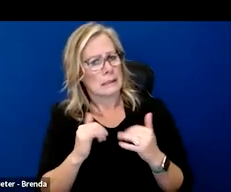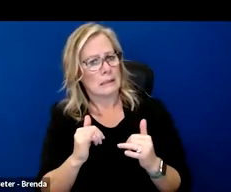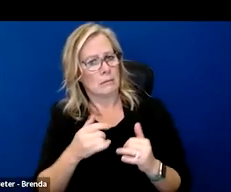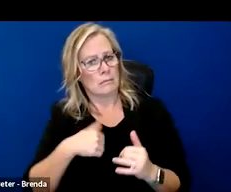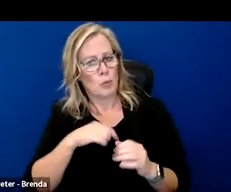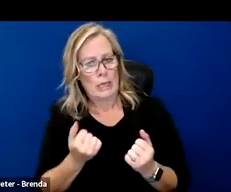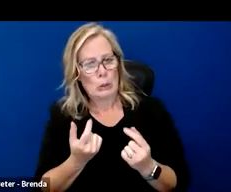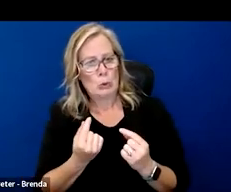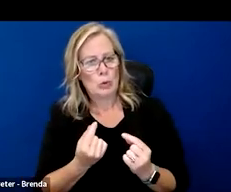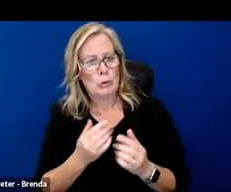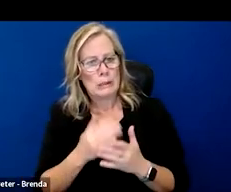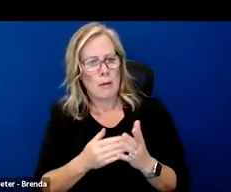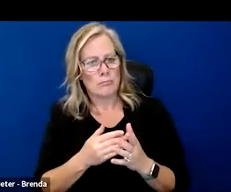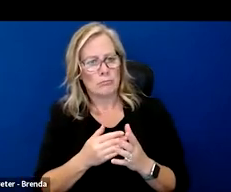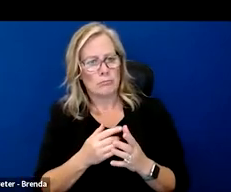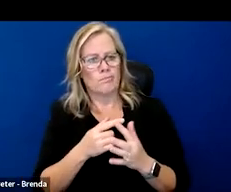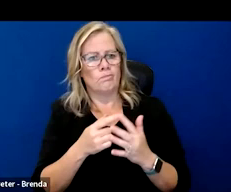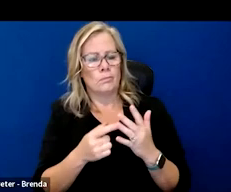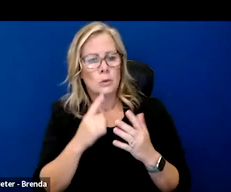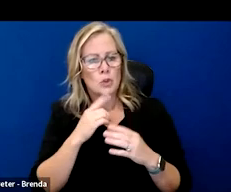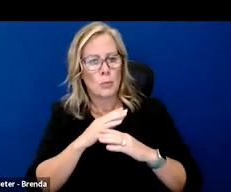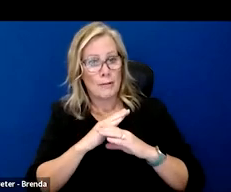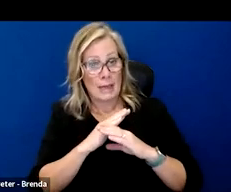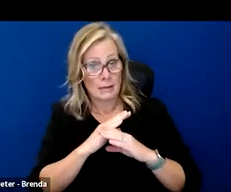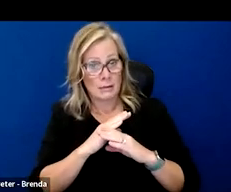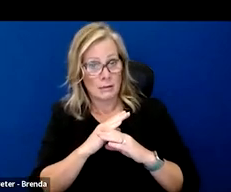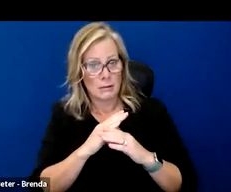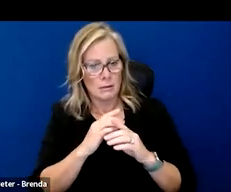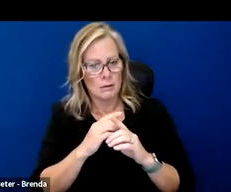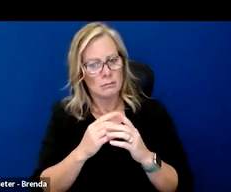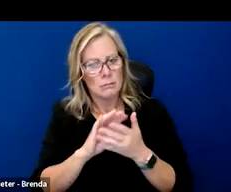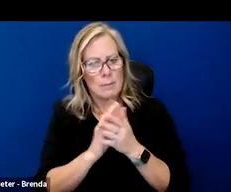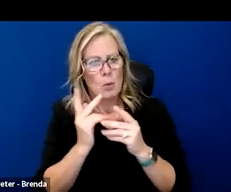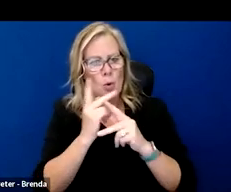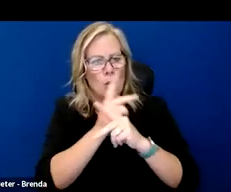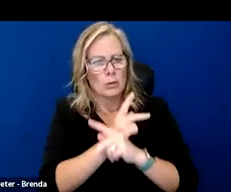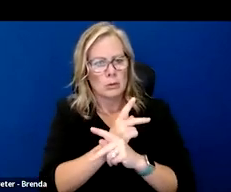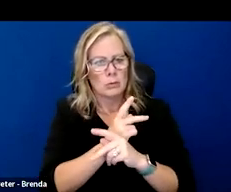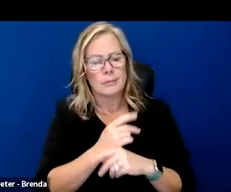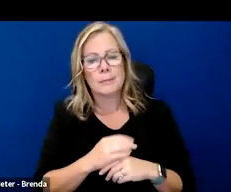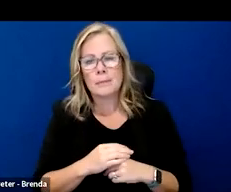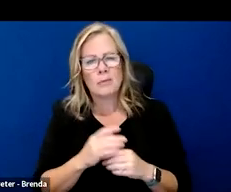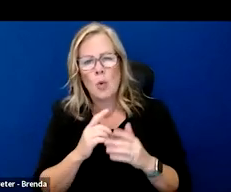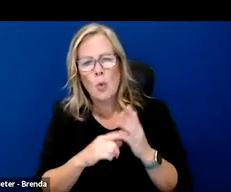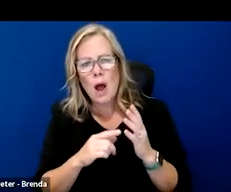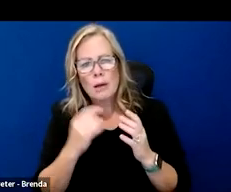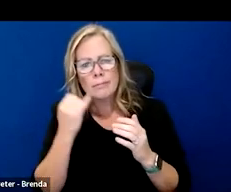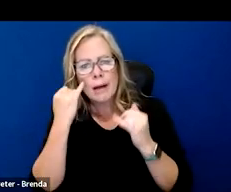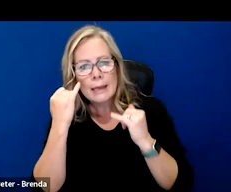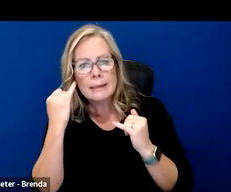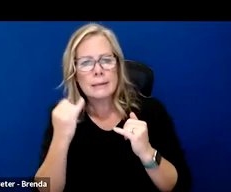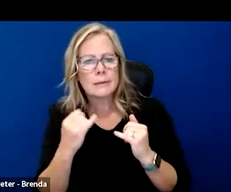of course, to prevent those illnesses. What tips do you have for us, Dr. Schwandt, to stay cool,